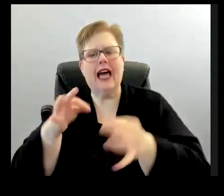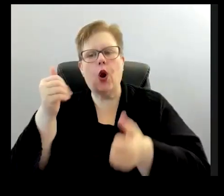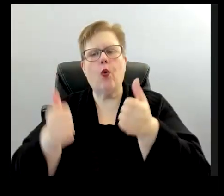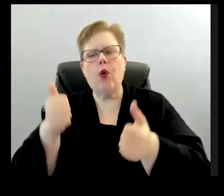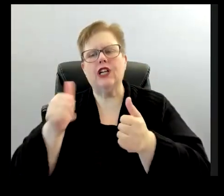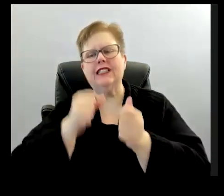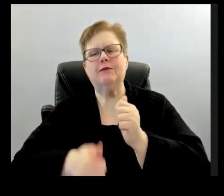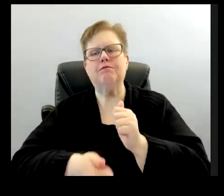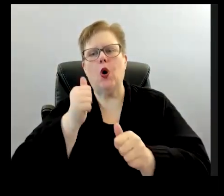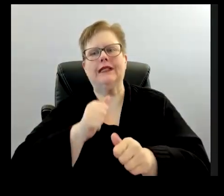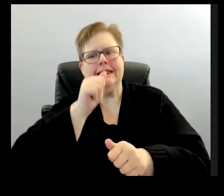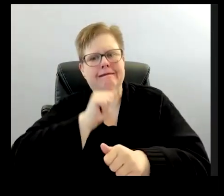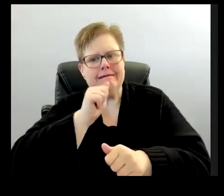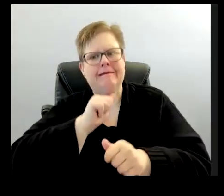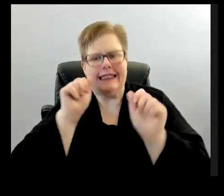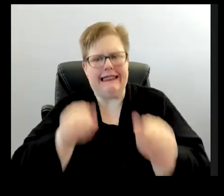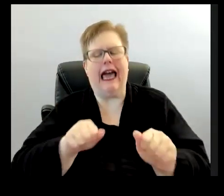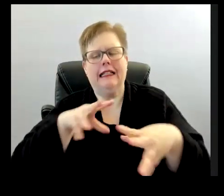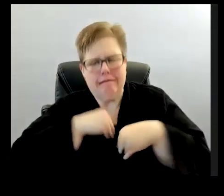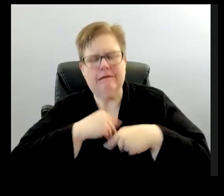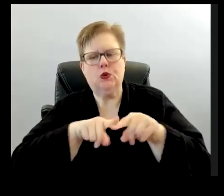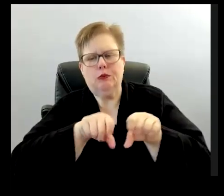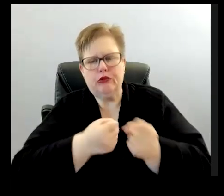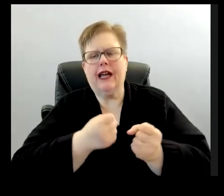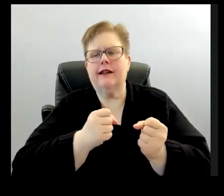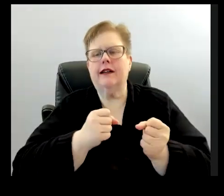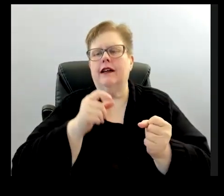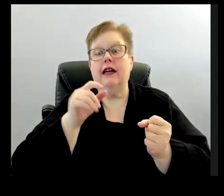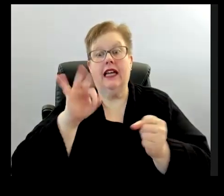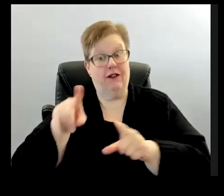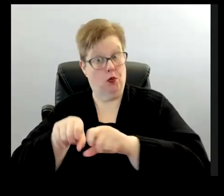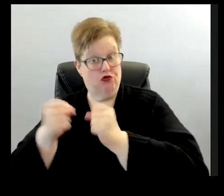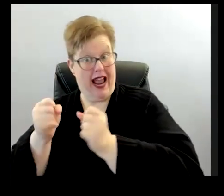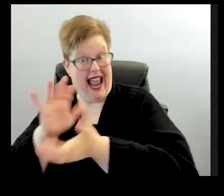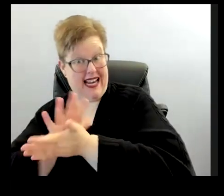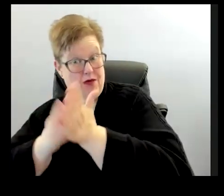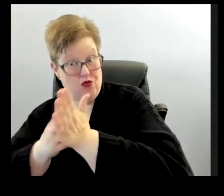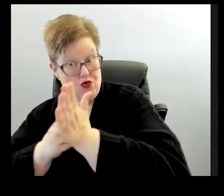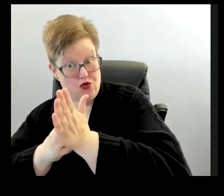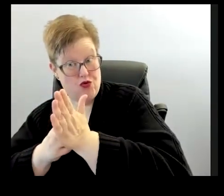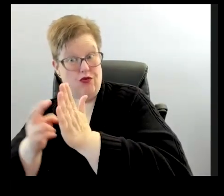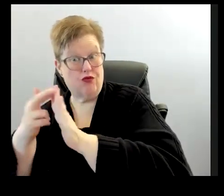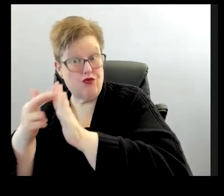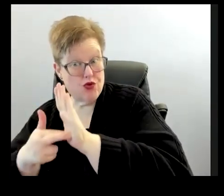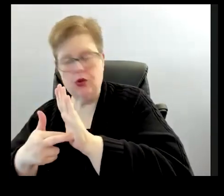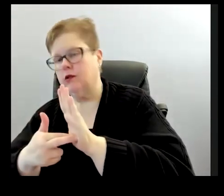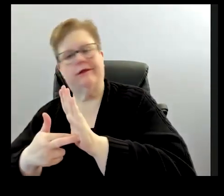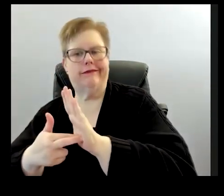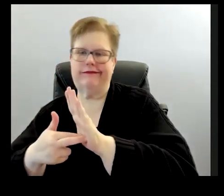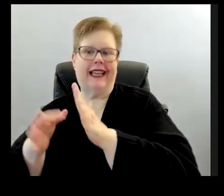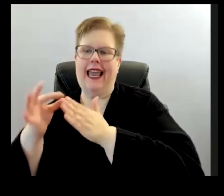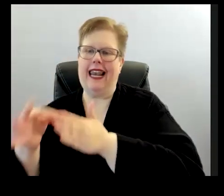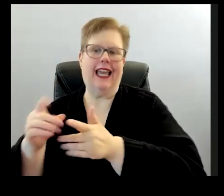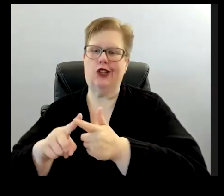is most survivable to break. So if you are caught breaking academic integrity rules and guidelines, that can lead to a 0